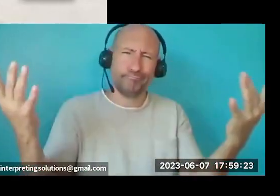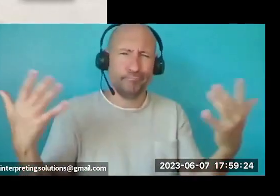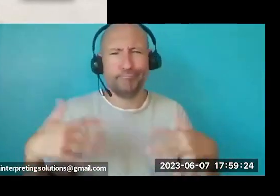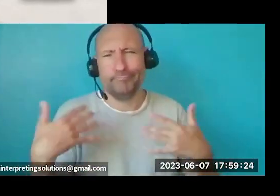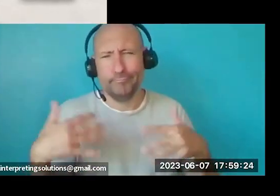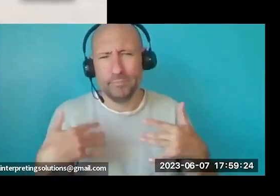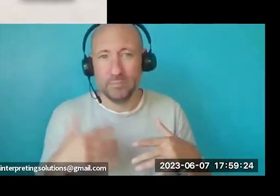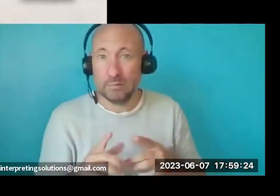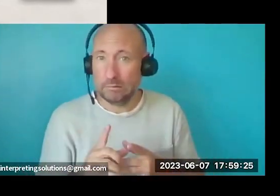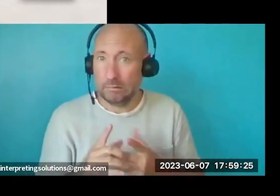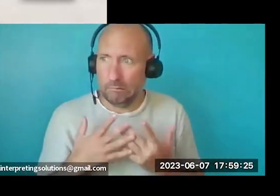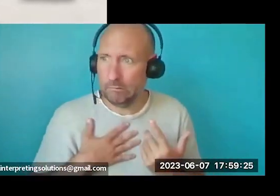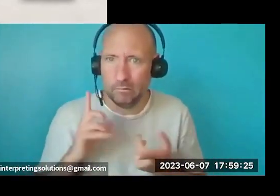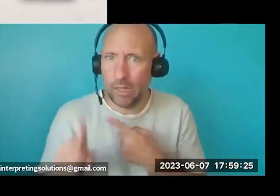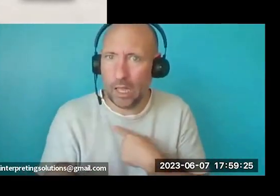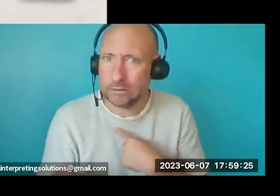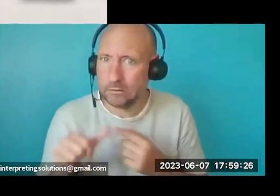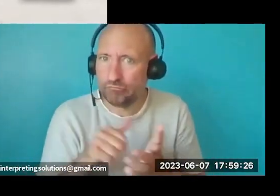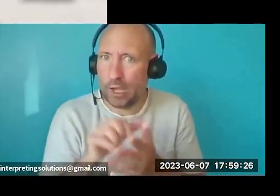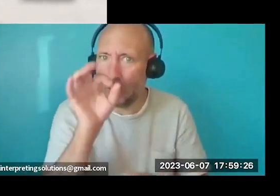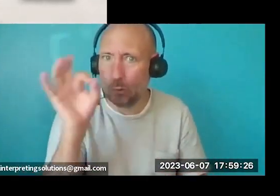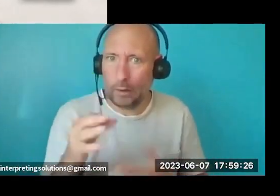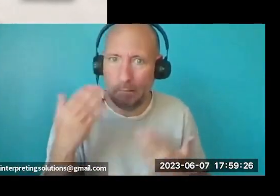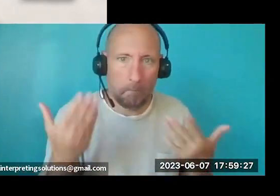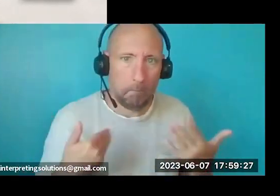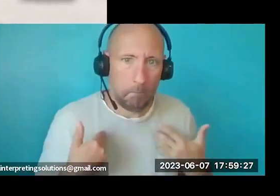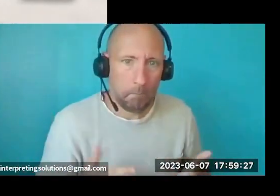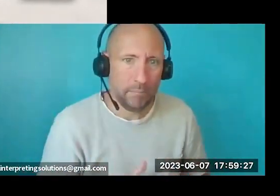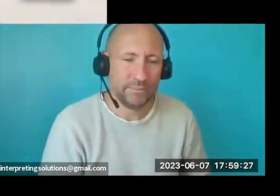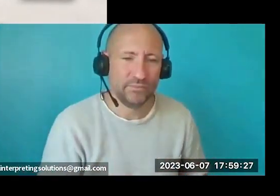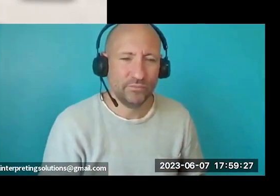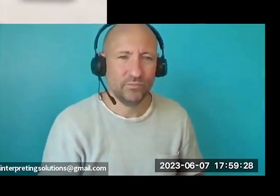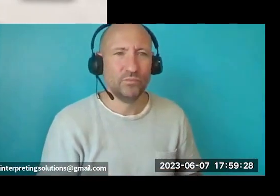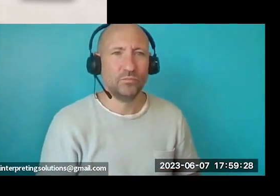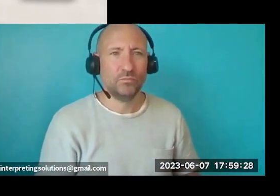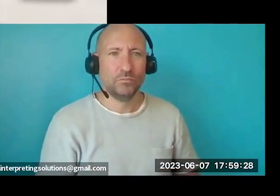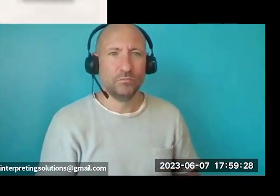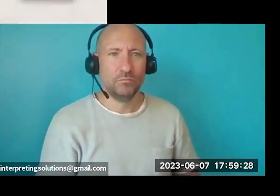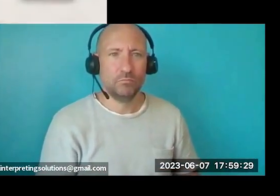I don't know if that's answered the question, but